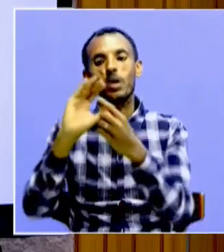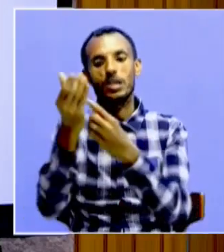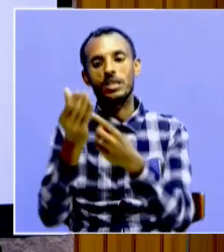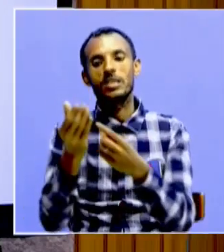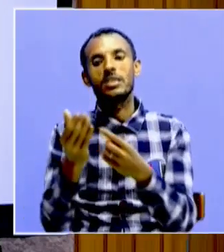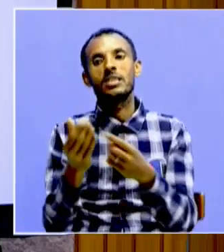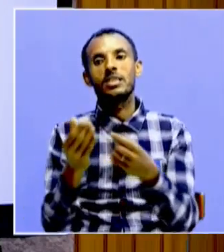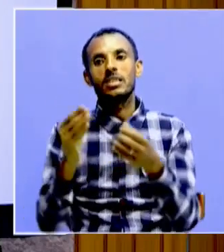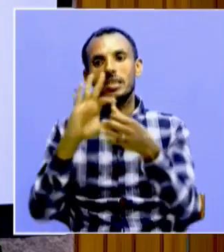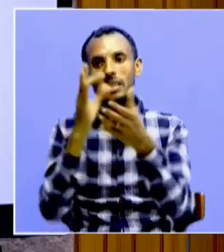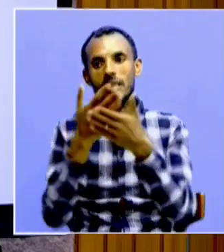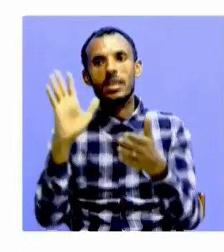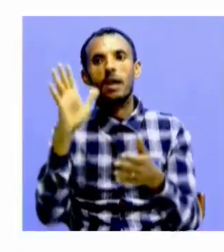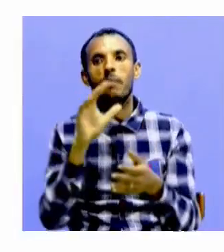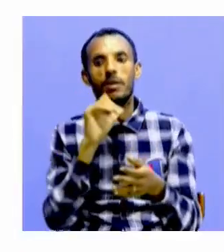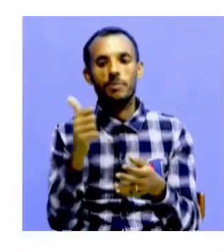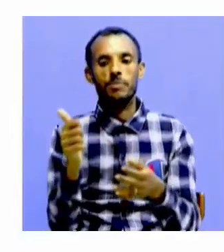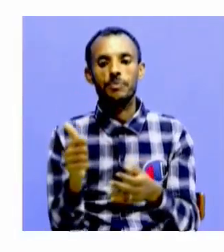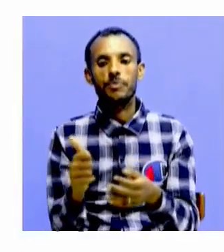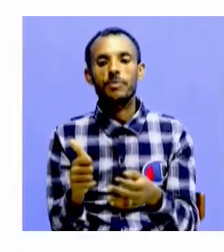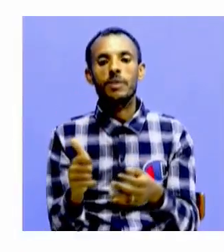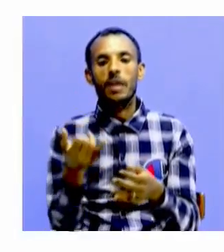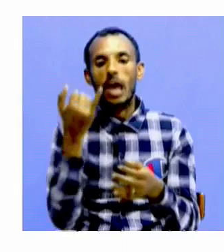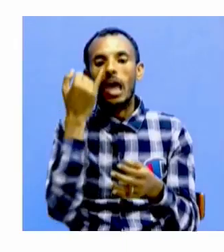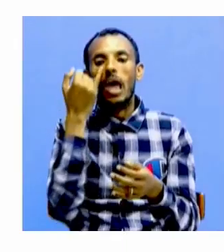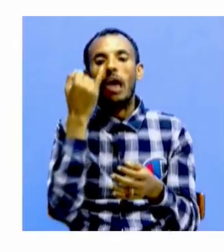okay? When somebody says, if